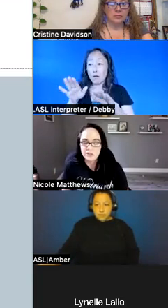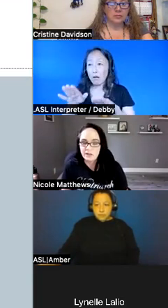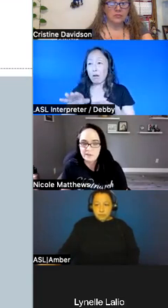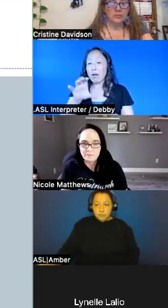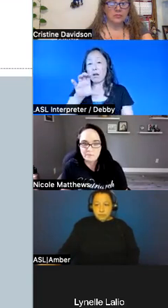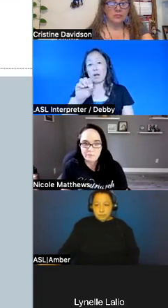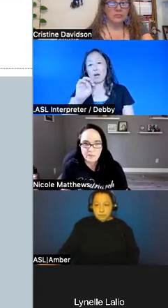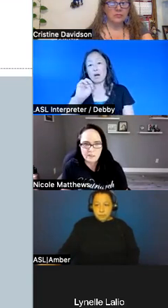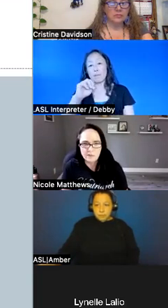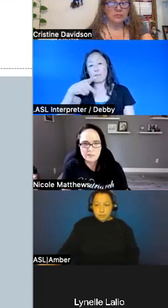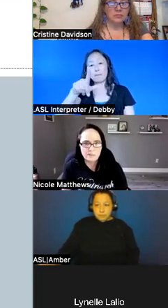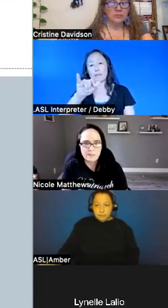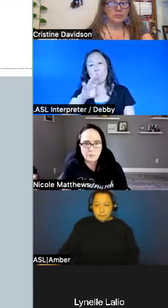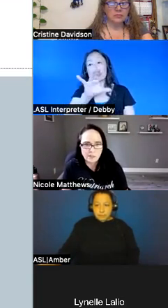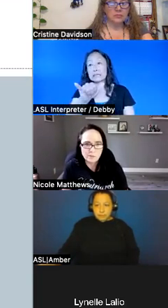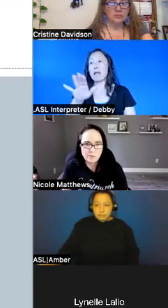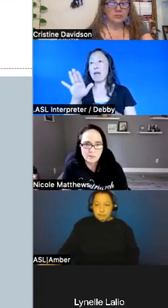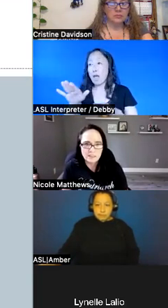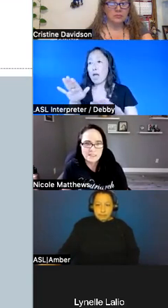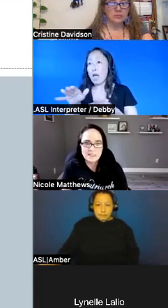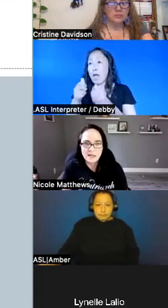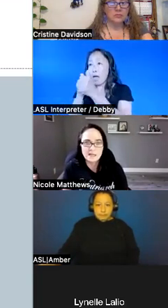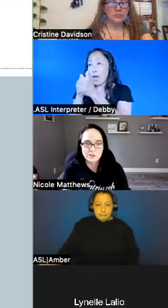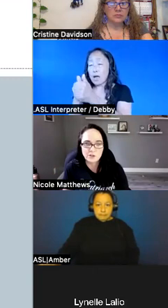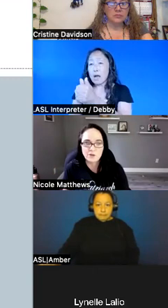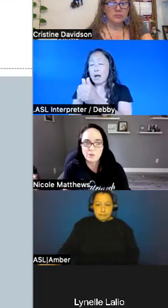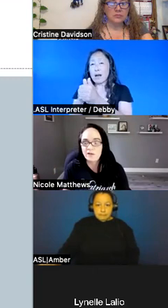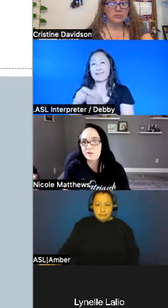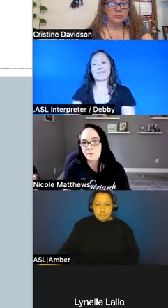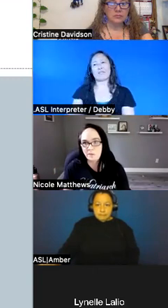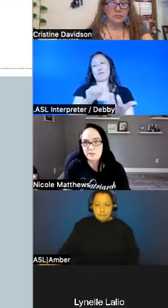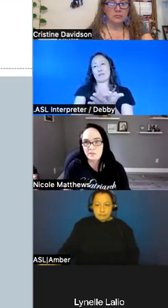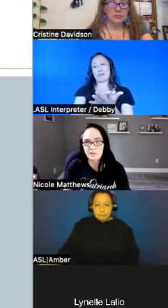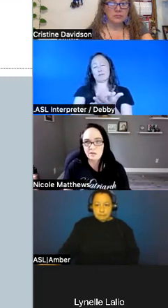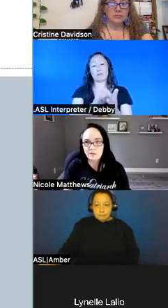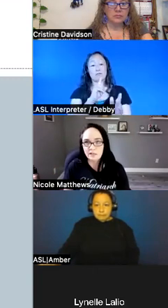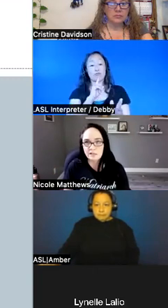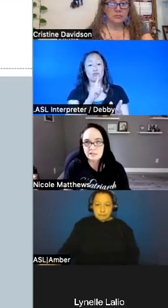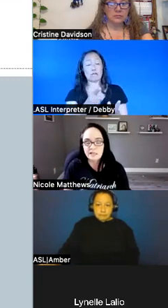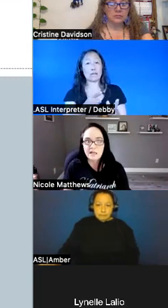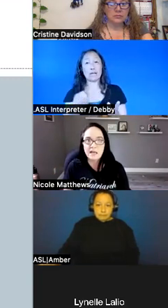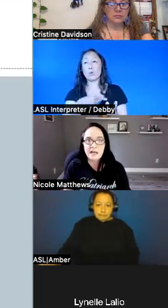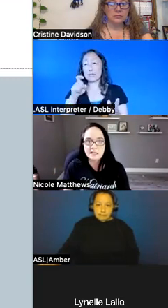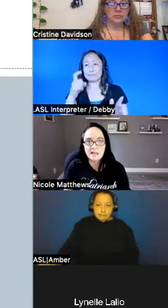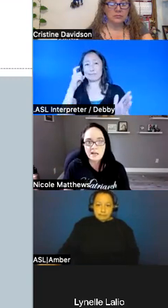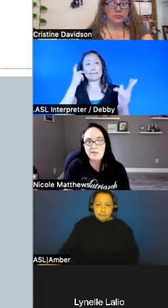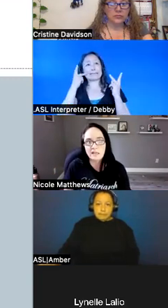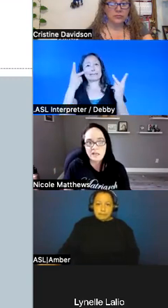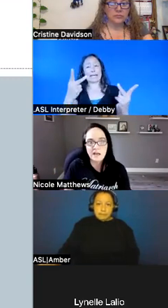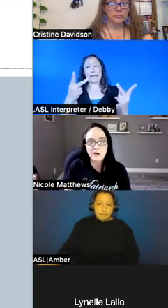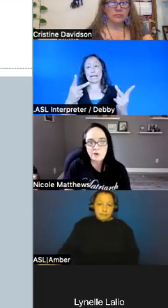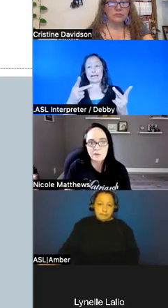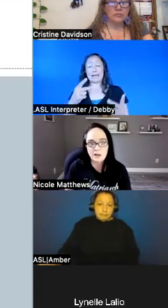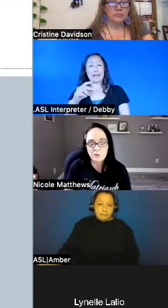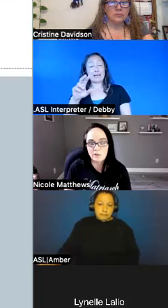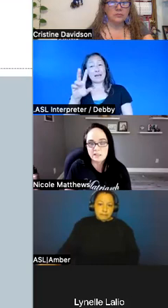which, is a big word, but really to not turn away from the epidemic of violence. Like as an advocate,